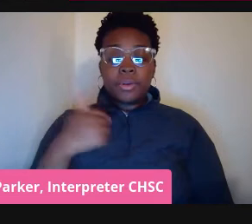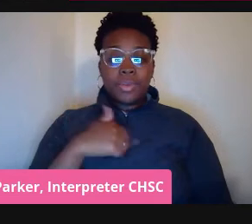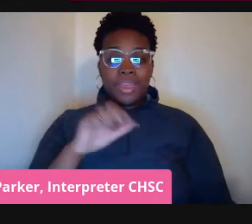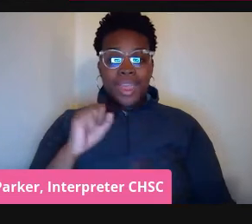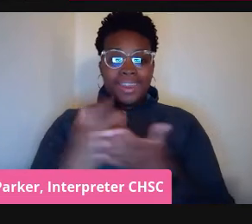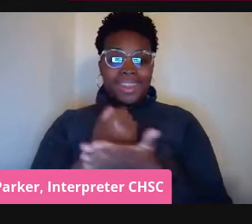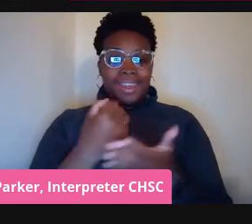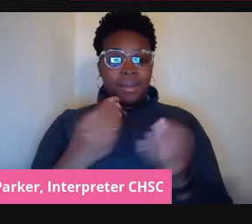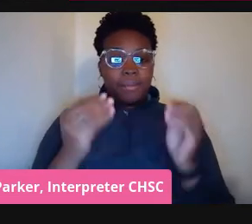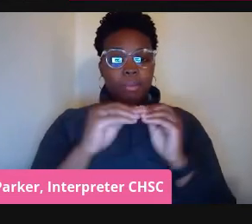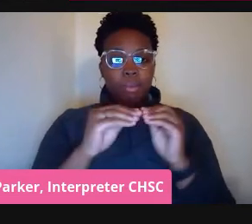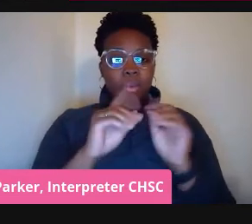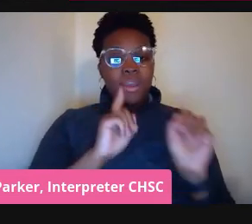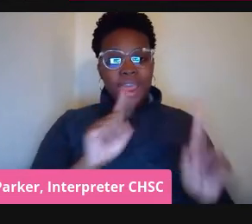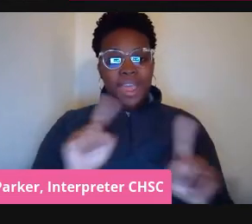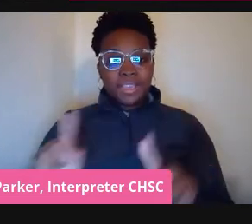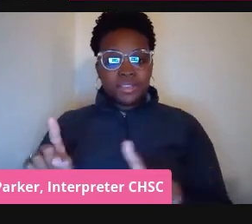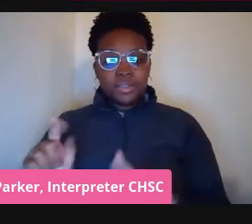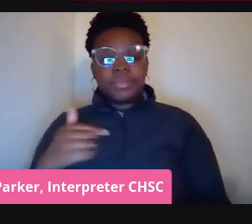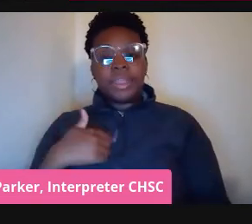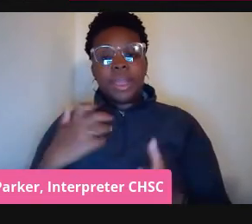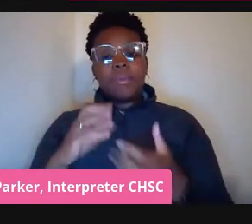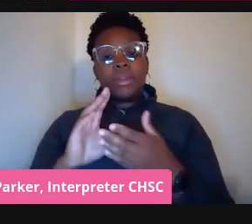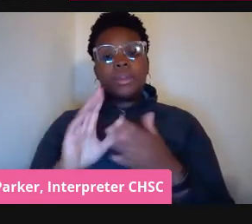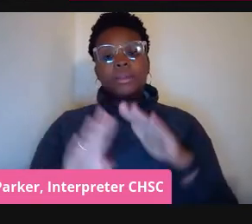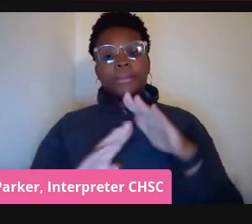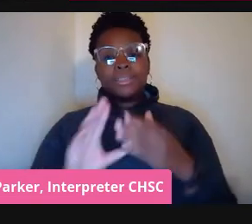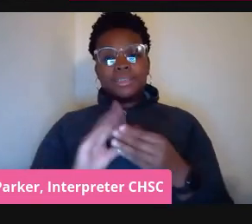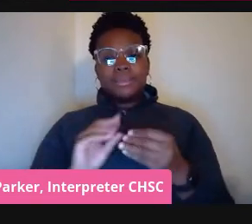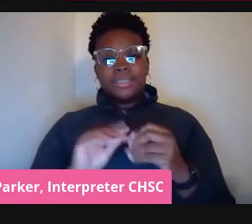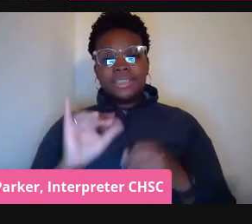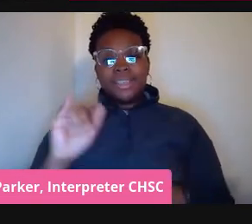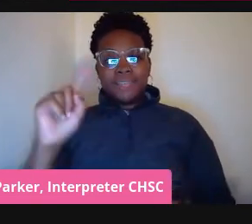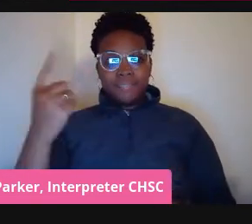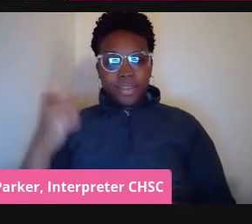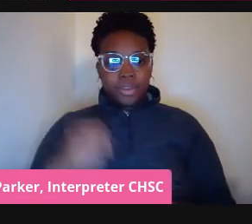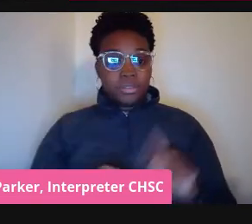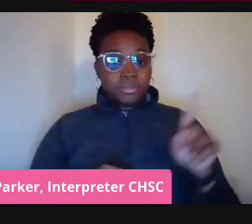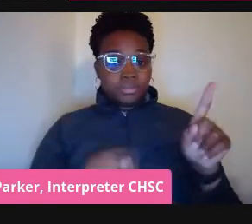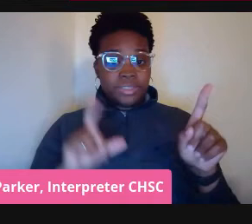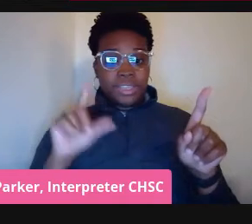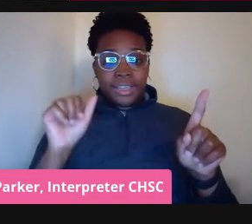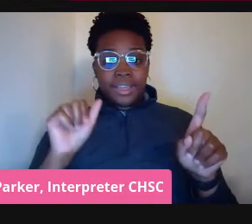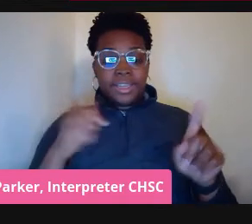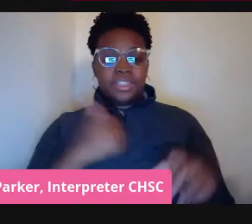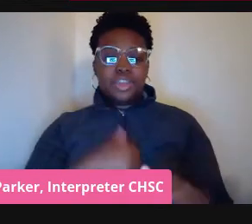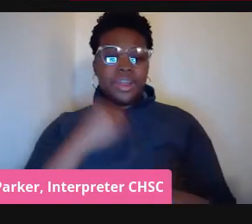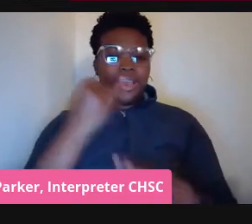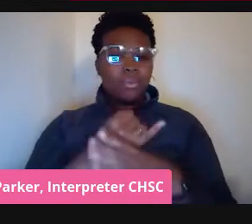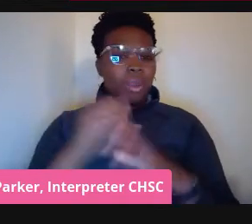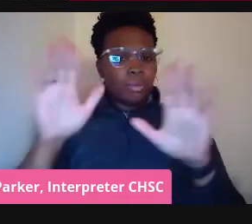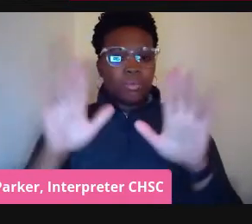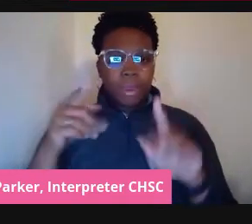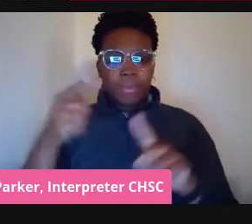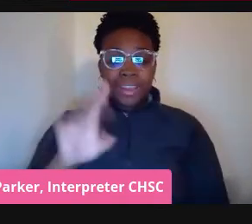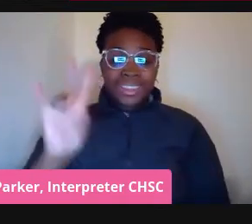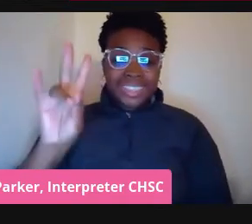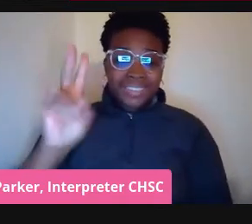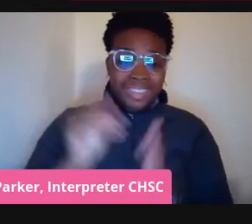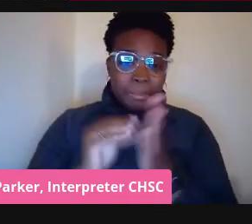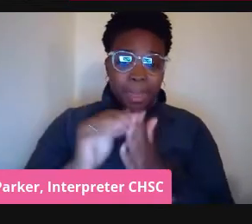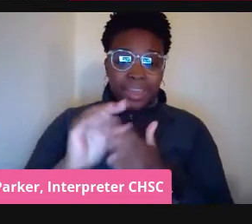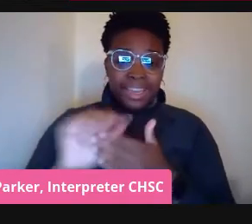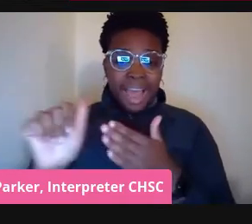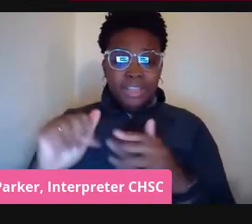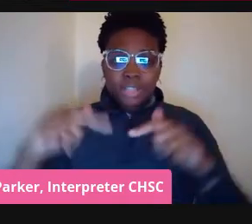more answers. So I wanted to just basically mention that first. That's a great point. Sorry to interrupt you, but like $17 million is like a